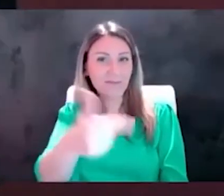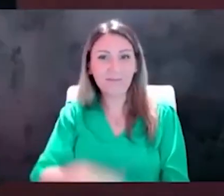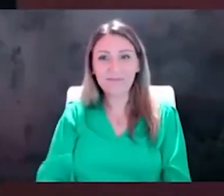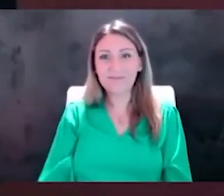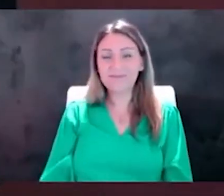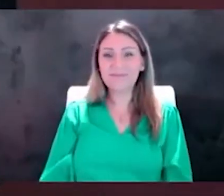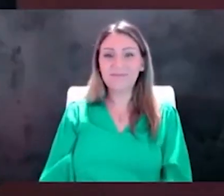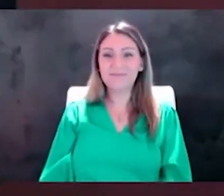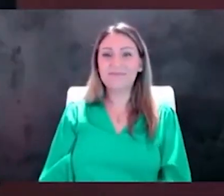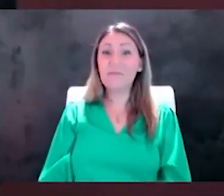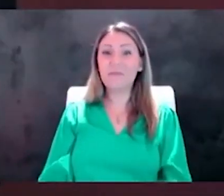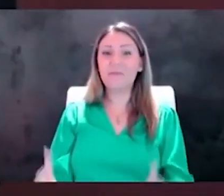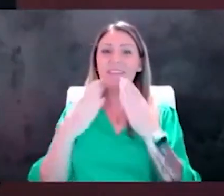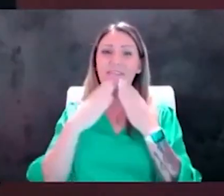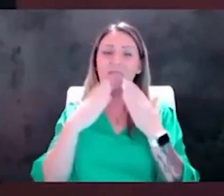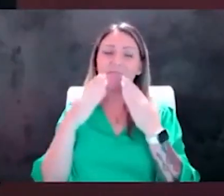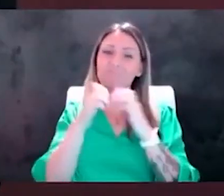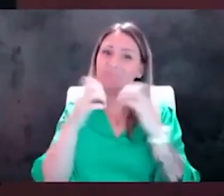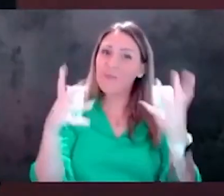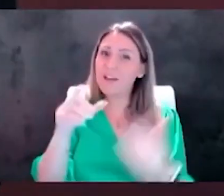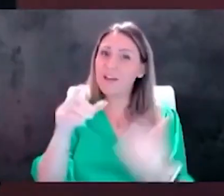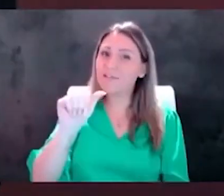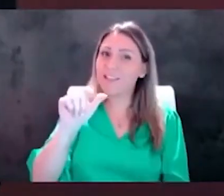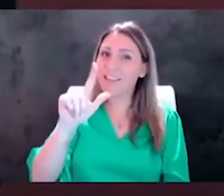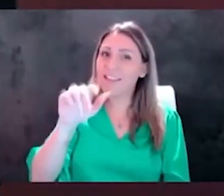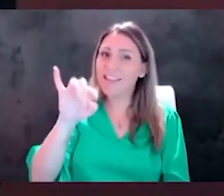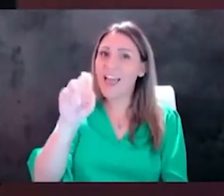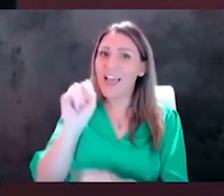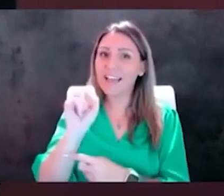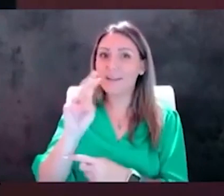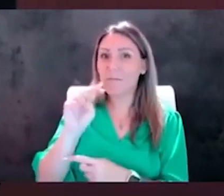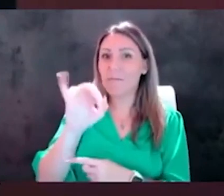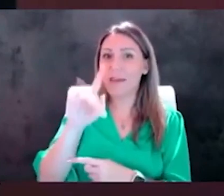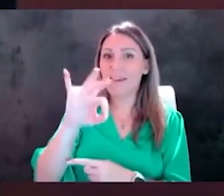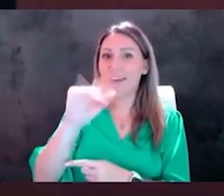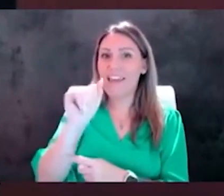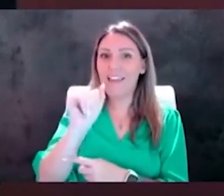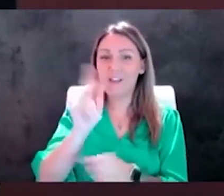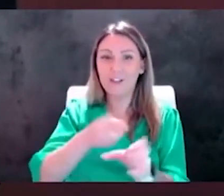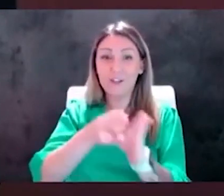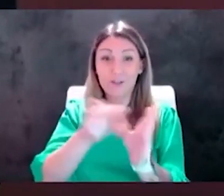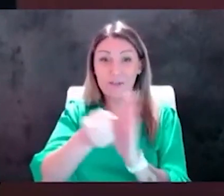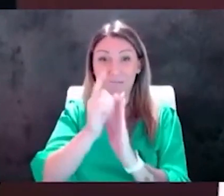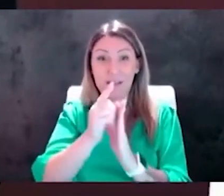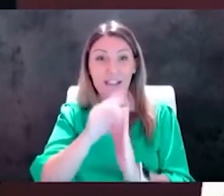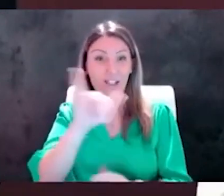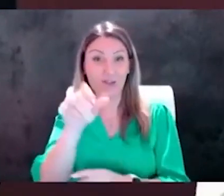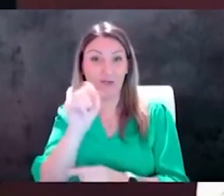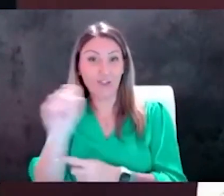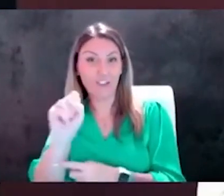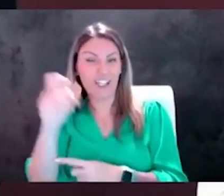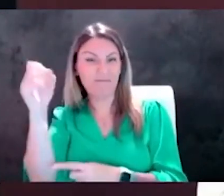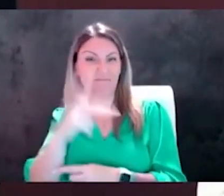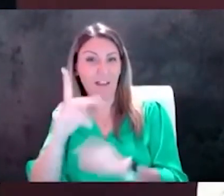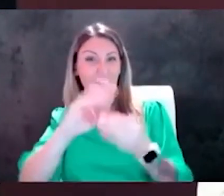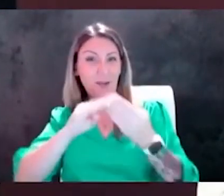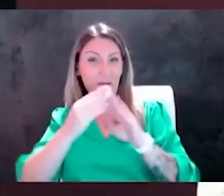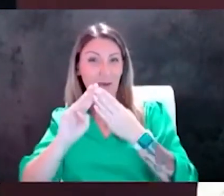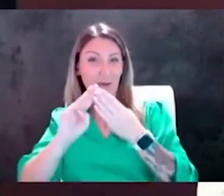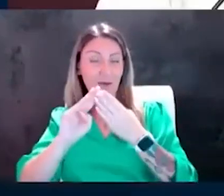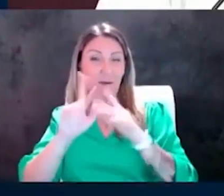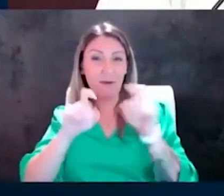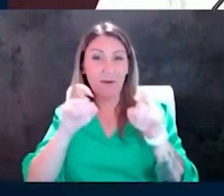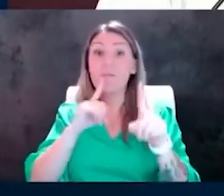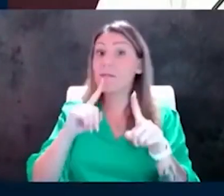Well, thank you very much, Alexis. And Mikayla, we're going to join you in just a minute. And Jess, thank you. We're going to come back to you for some community questions first. Hawkeye, you got some numbers for